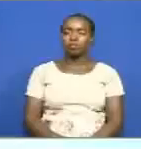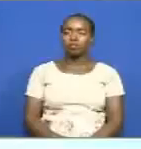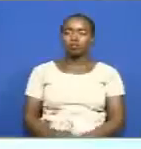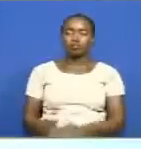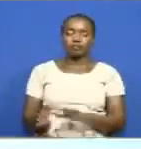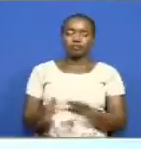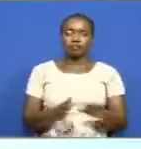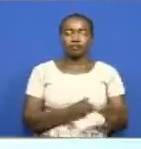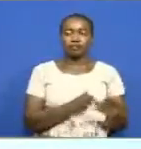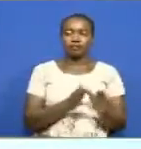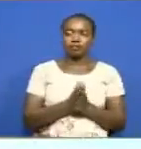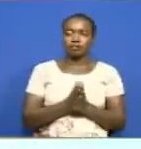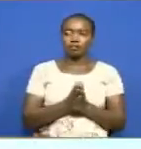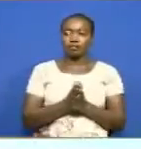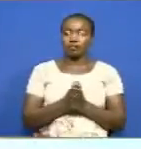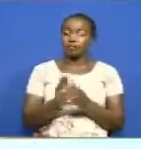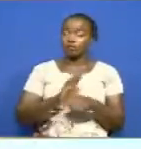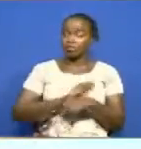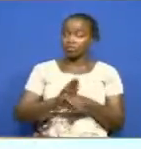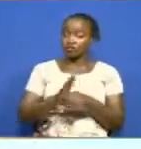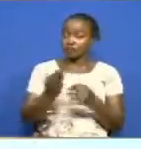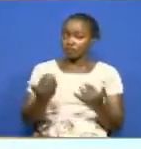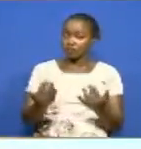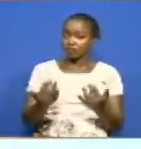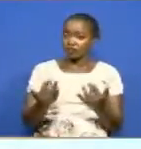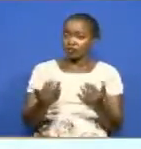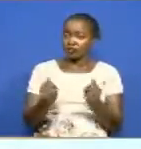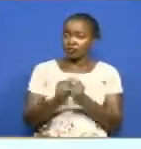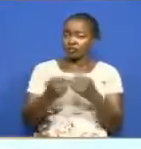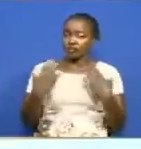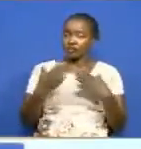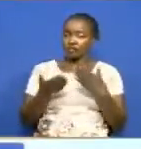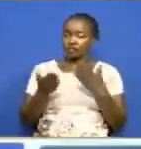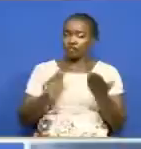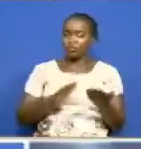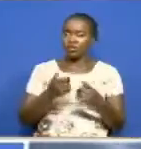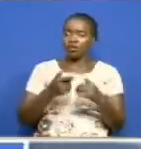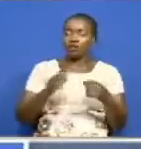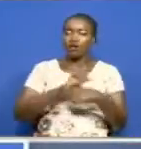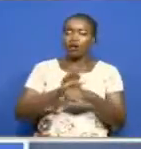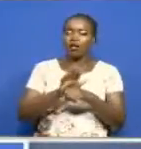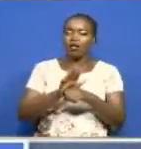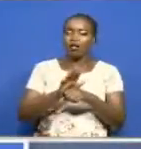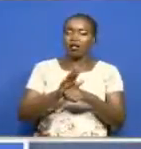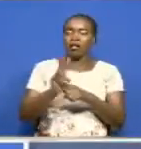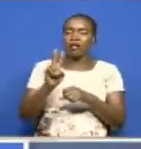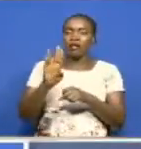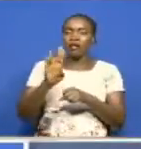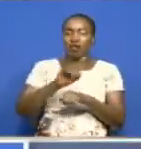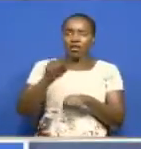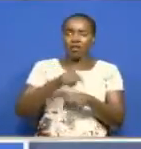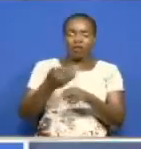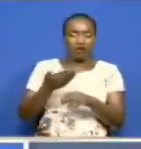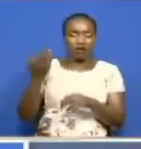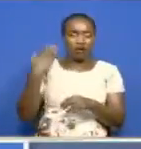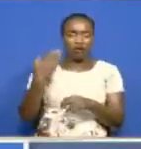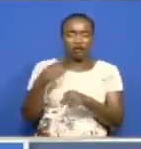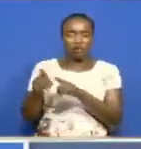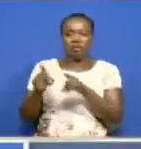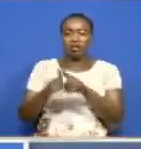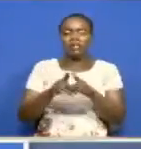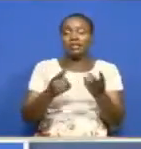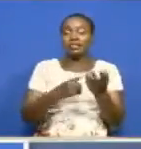Now, this is the latest on the pandemic. The country has lost 10 more people to COVID-19 in the last 24 hours. According to the